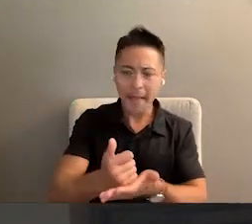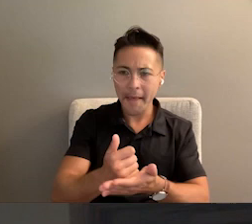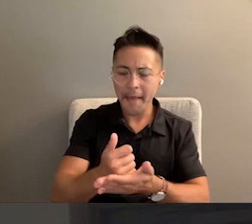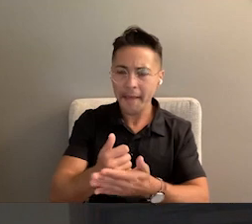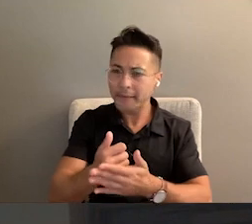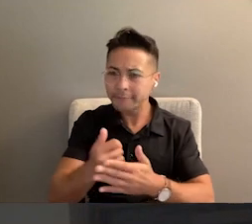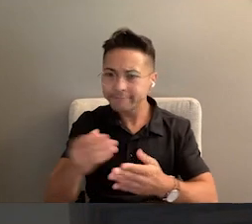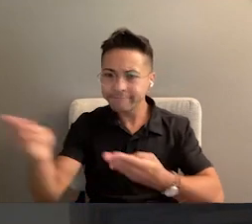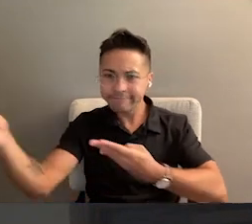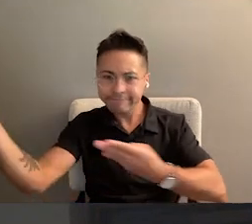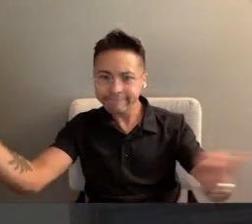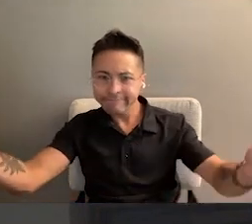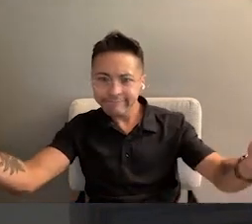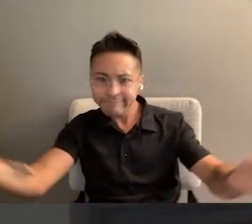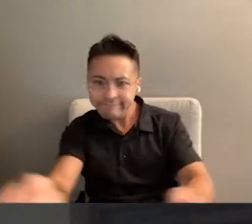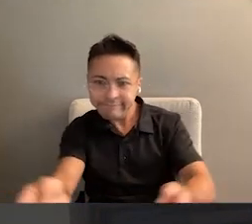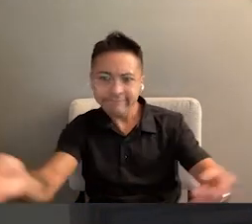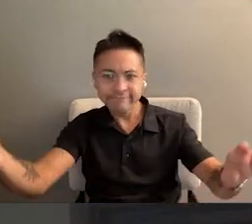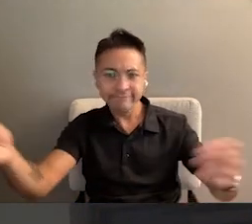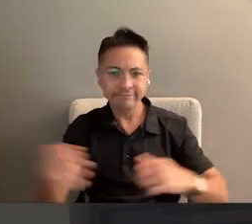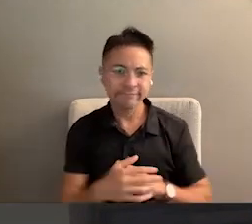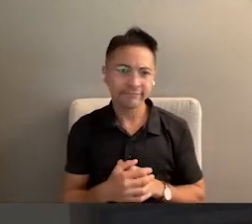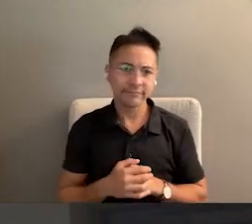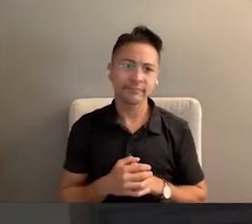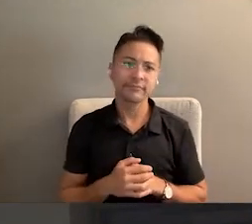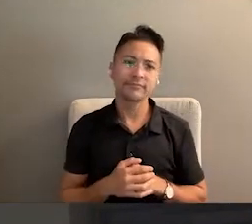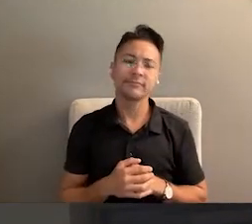We'll help bridge that gap, okay?